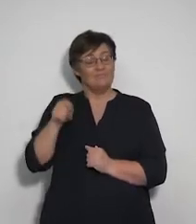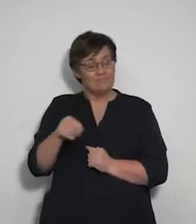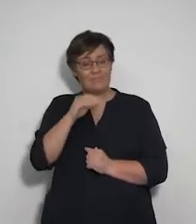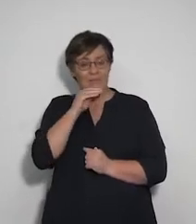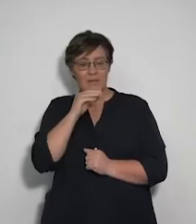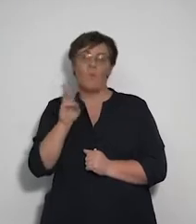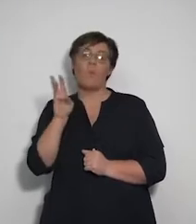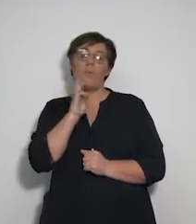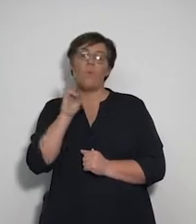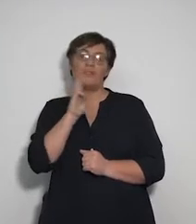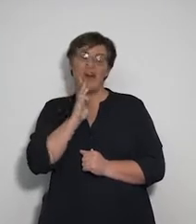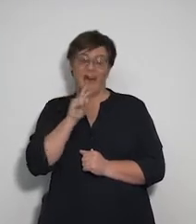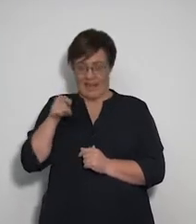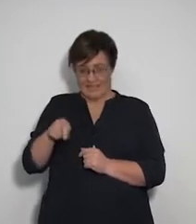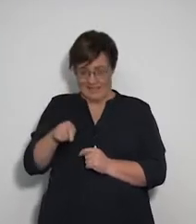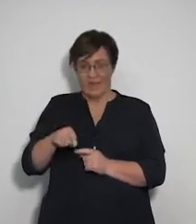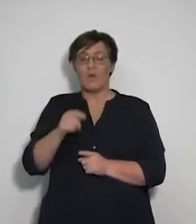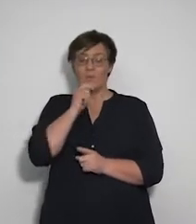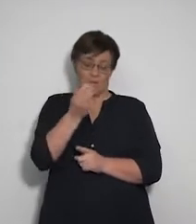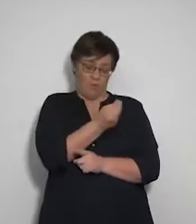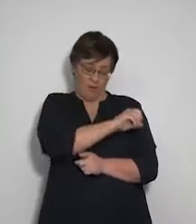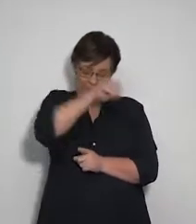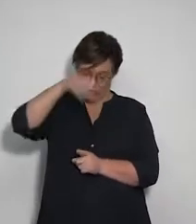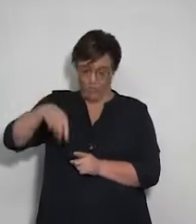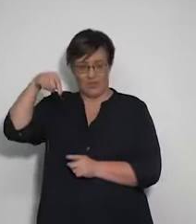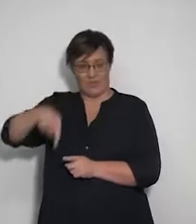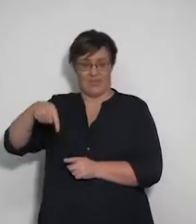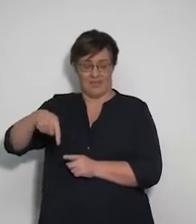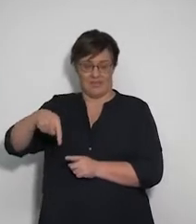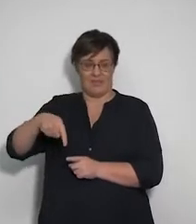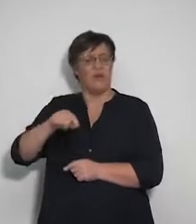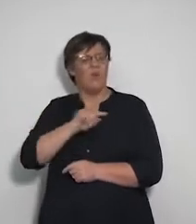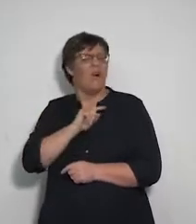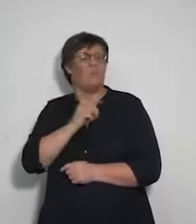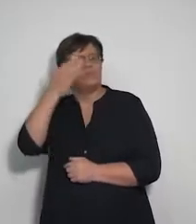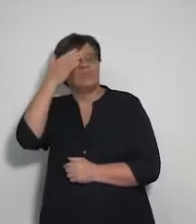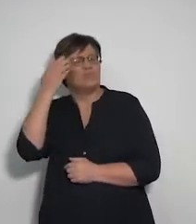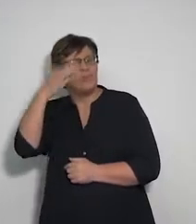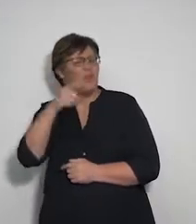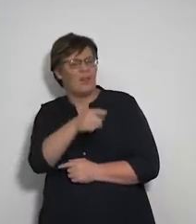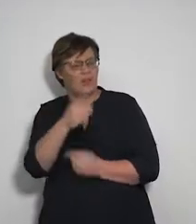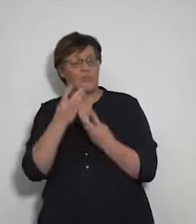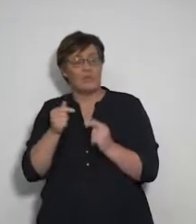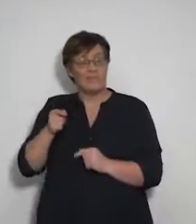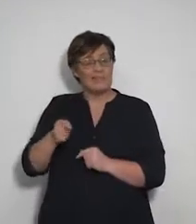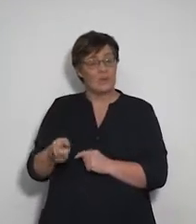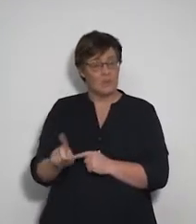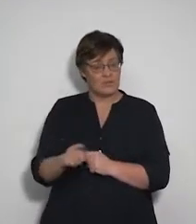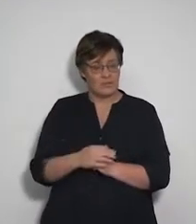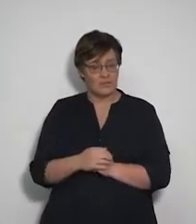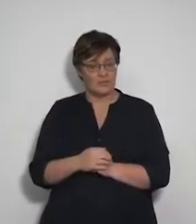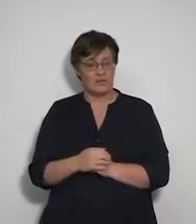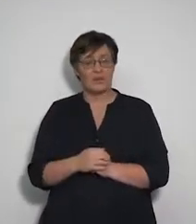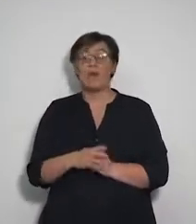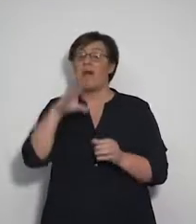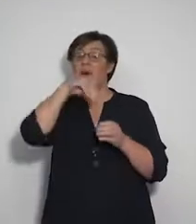water is the solvent in that particular solution. Because what is it that we know about a solution? Is that a solution